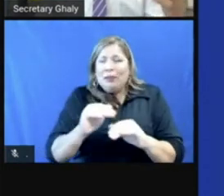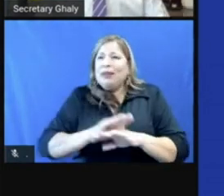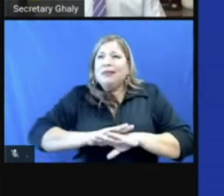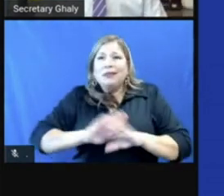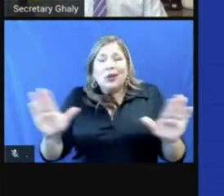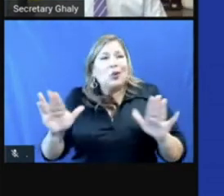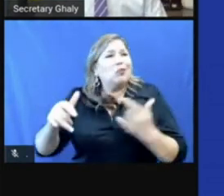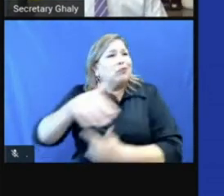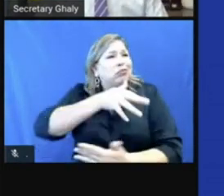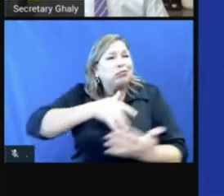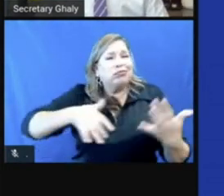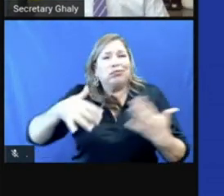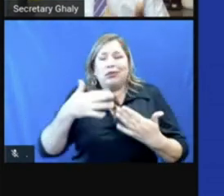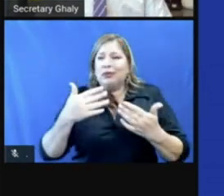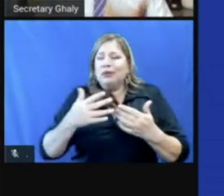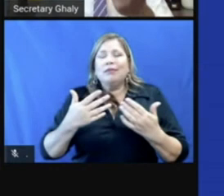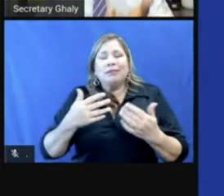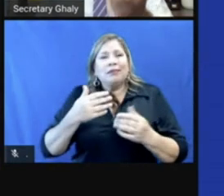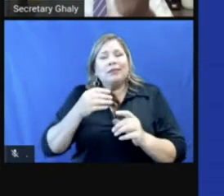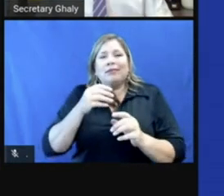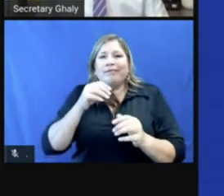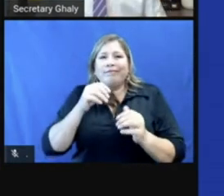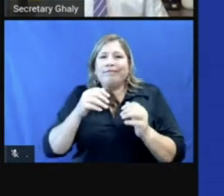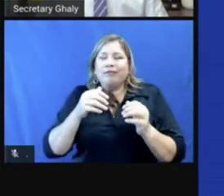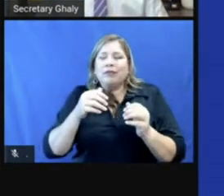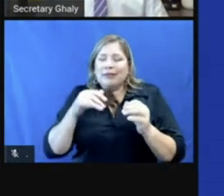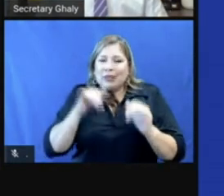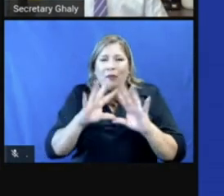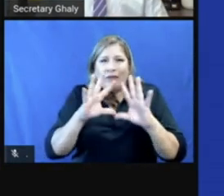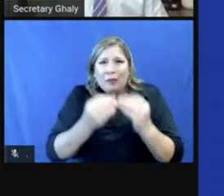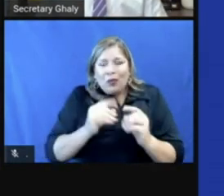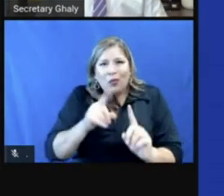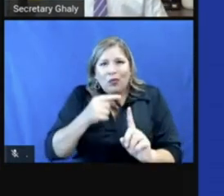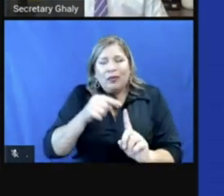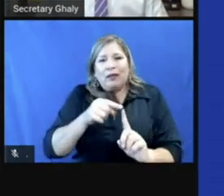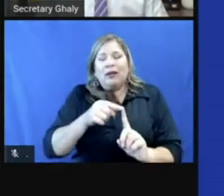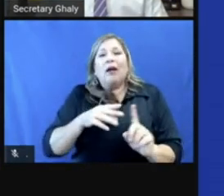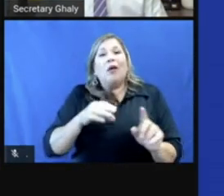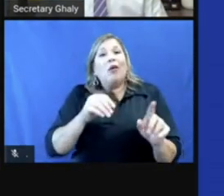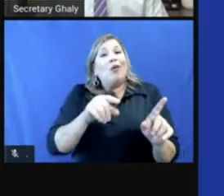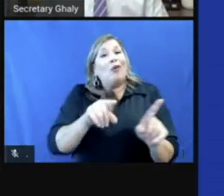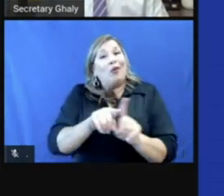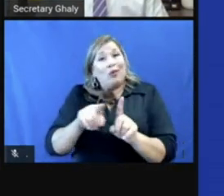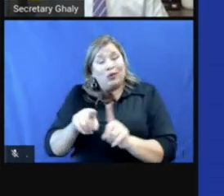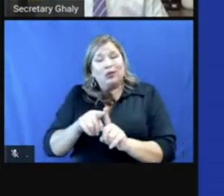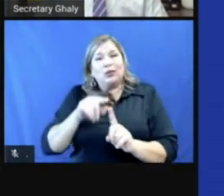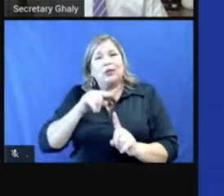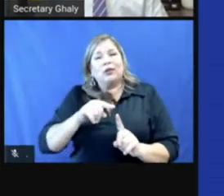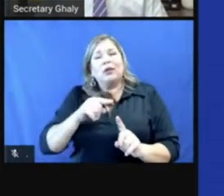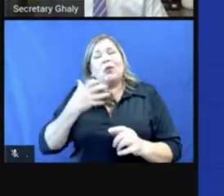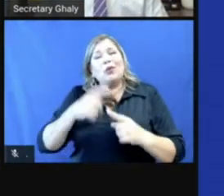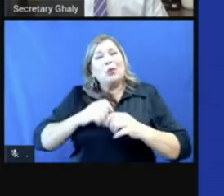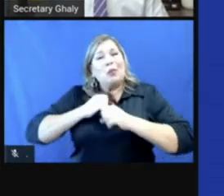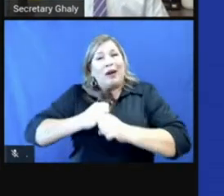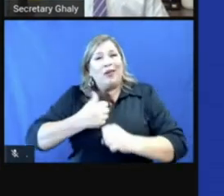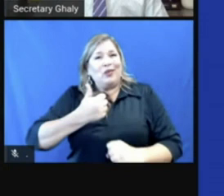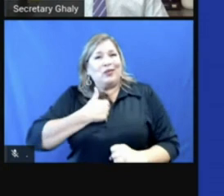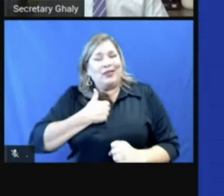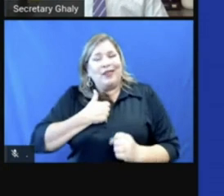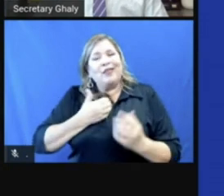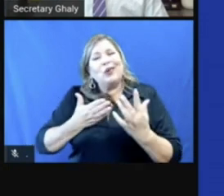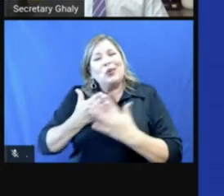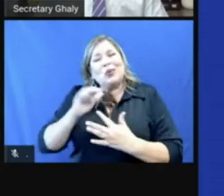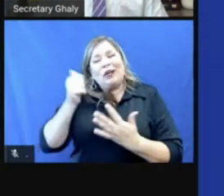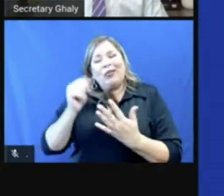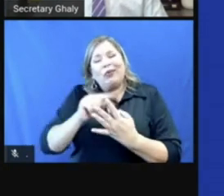helps reduce that overall risk, but then really amping up and elevating our level of protection through the protective factors